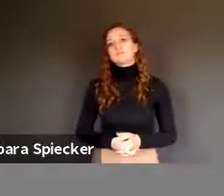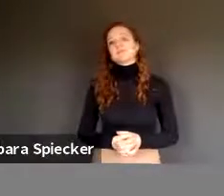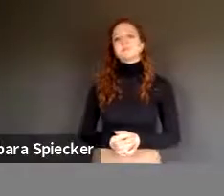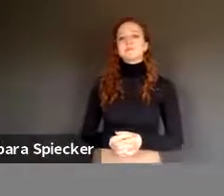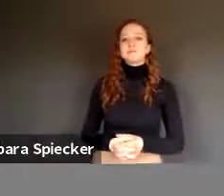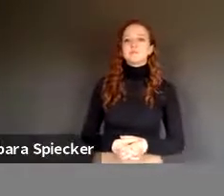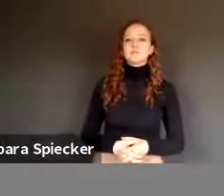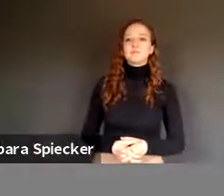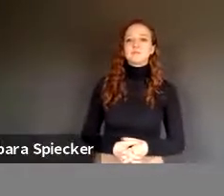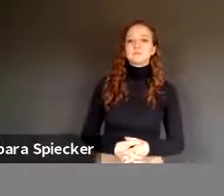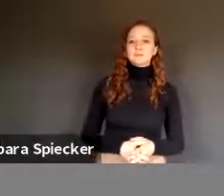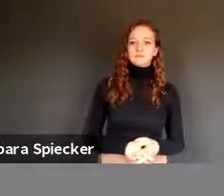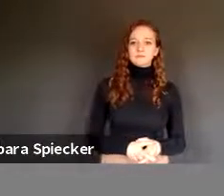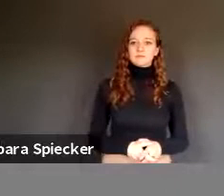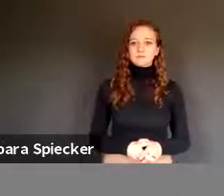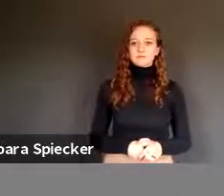switch interpreters.